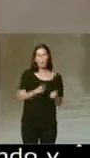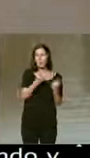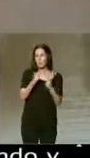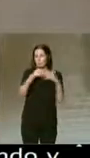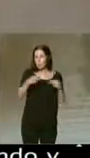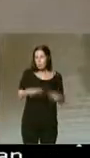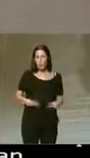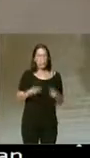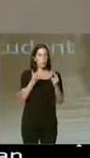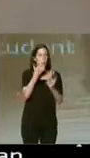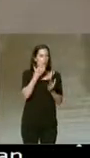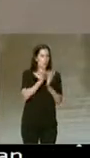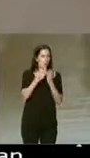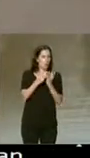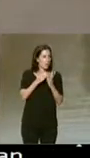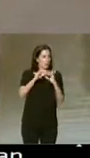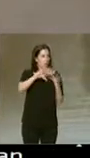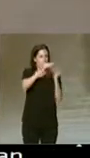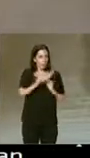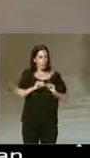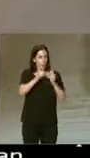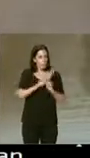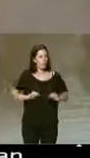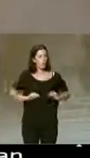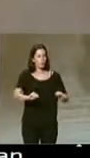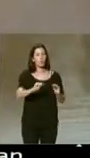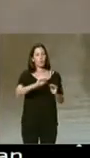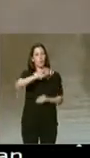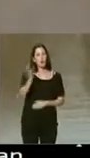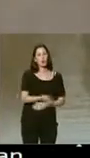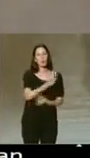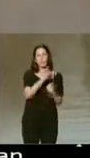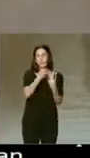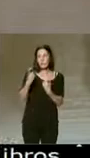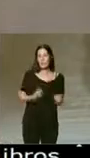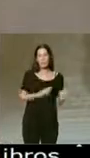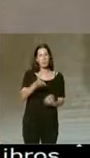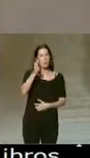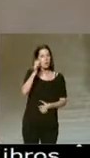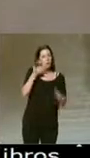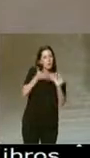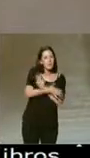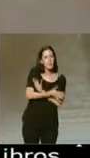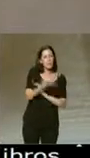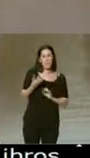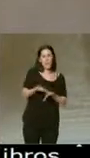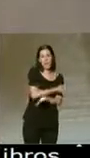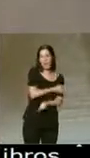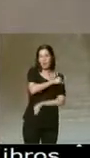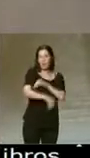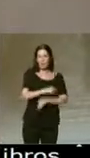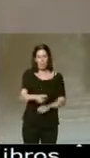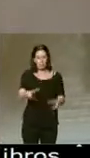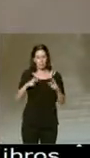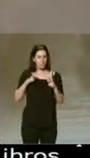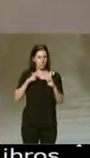dubbing, or how many of them need DAISY books, or how many of them need audio description, because this is something that